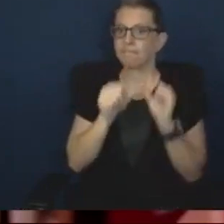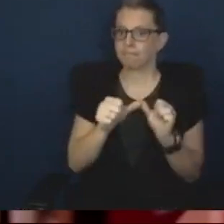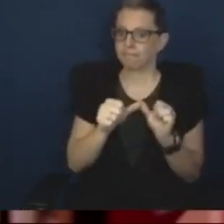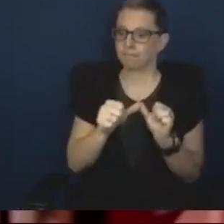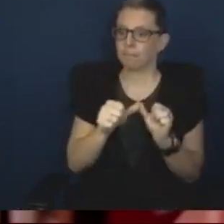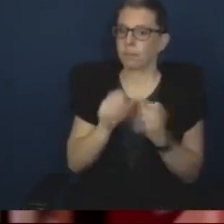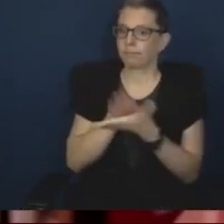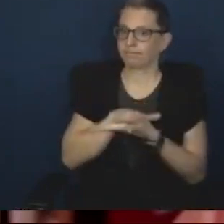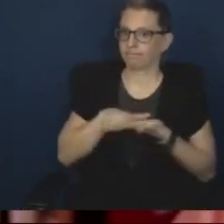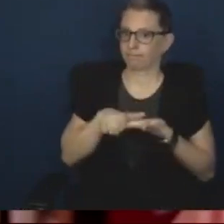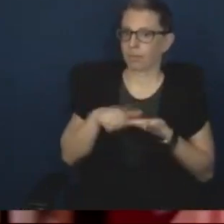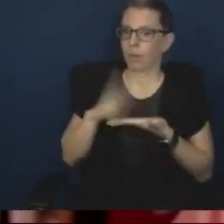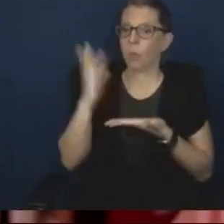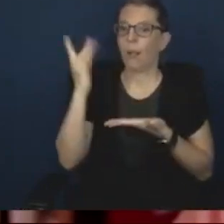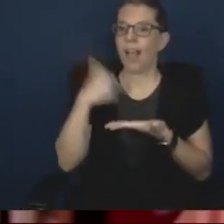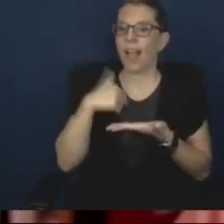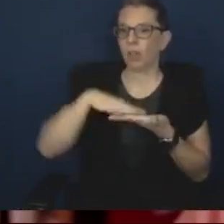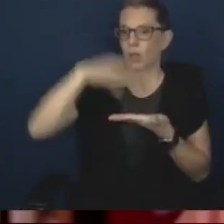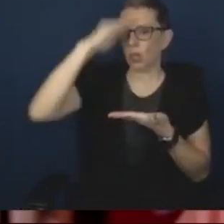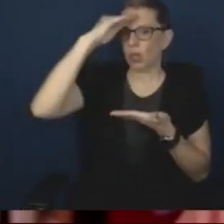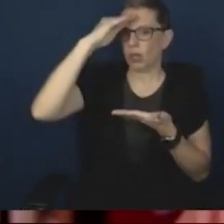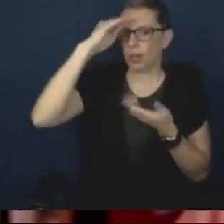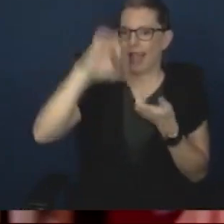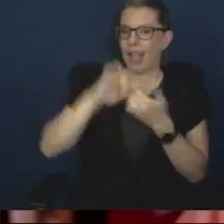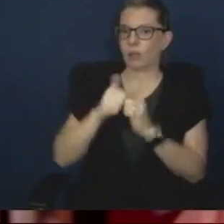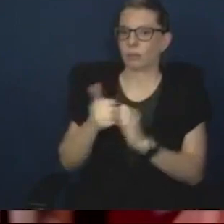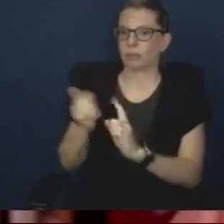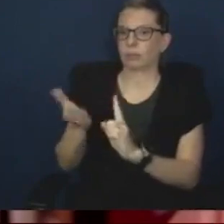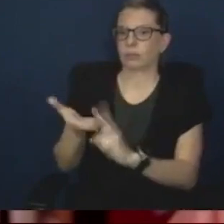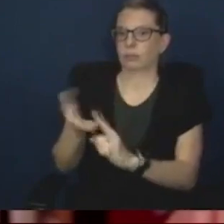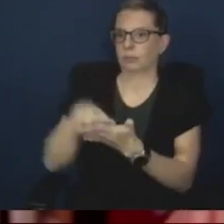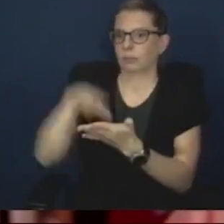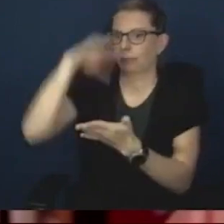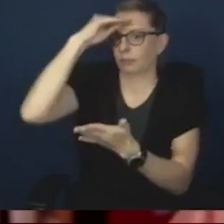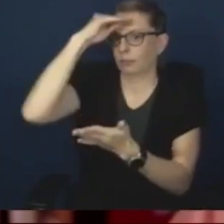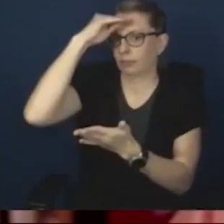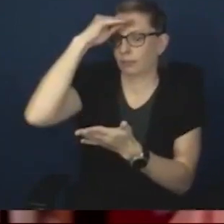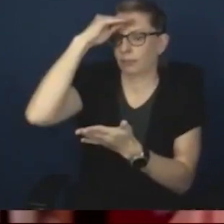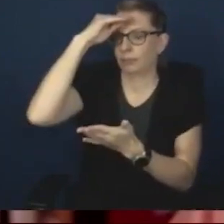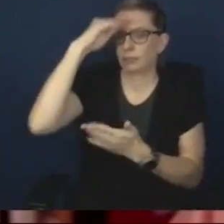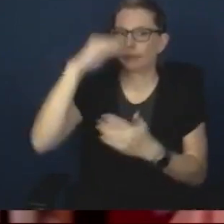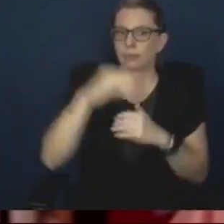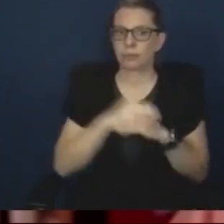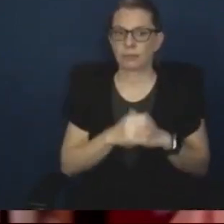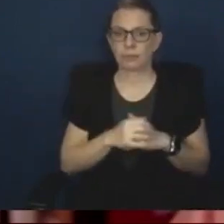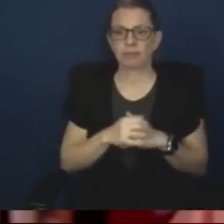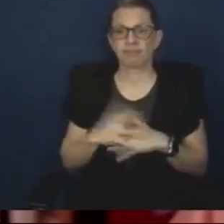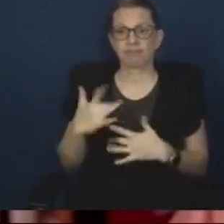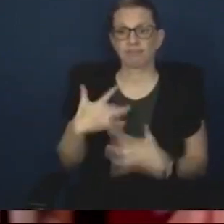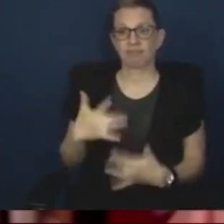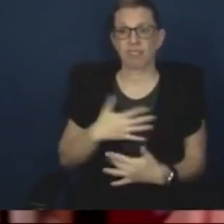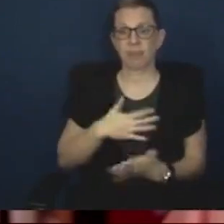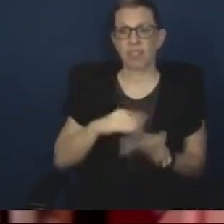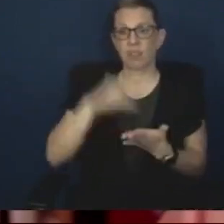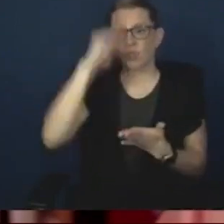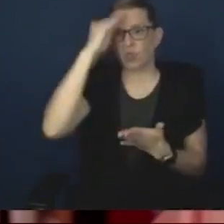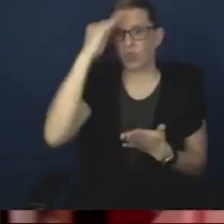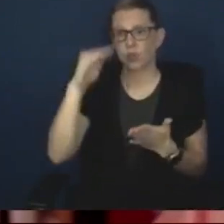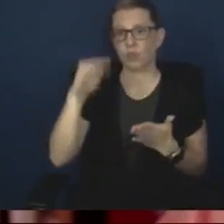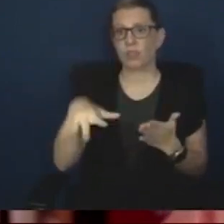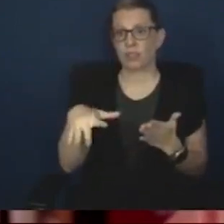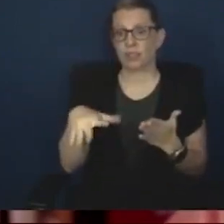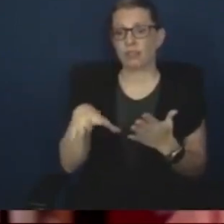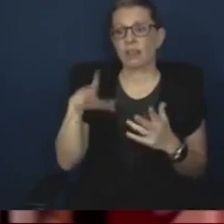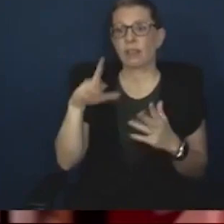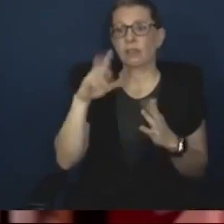kindly because I've learned that's how you get people to learn. And for the most part, my students respond well. And they really